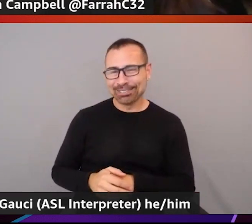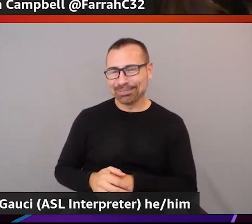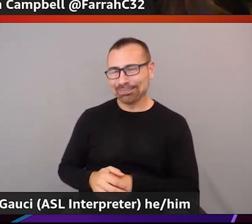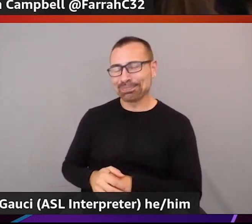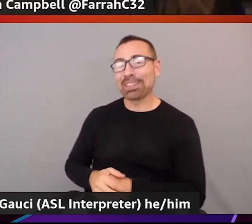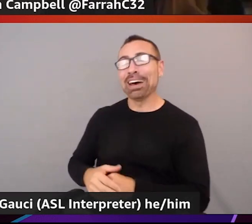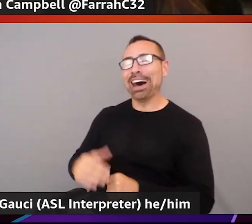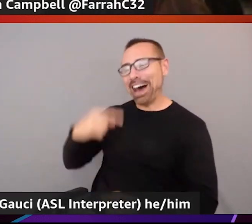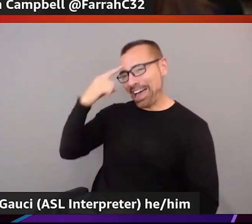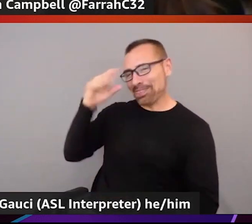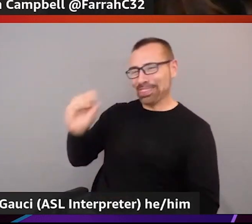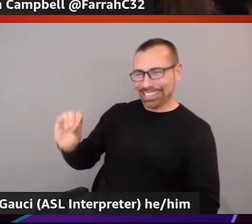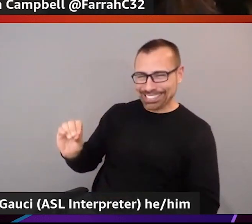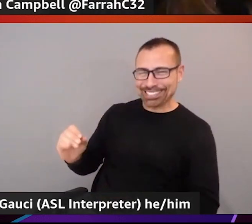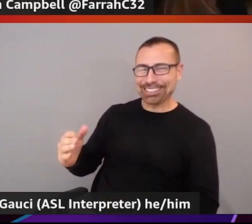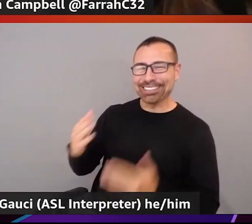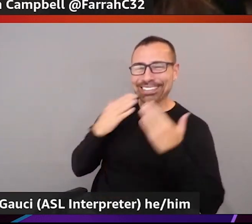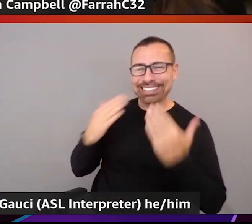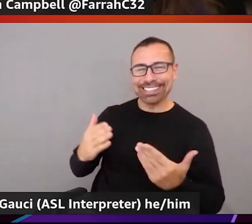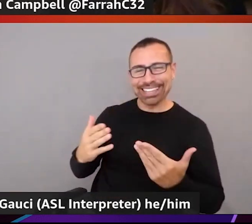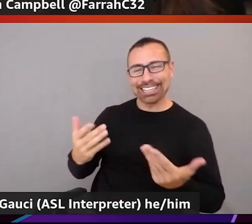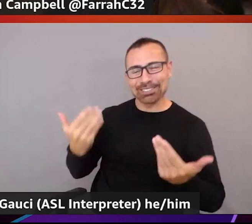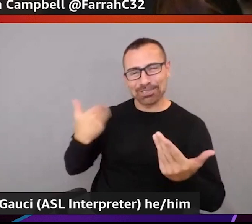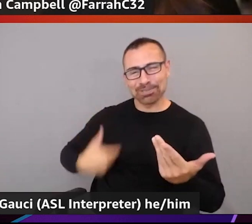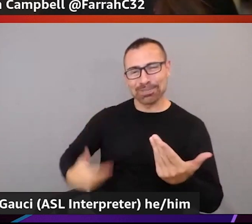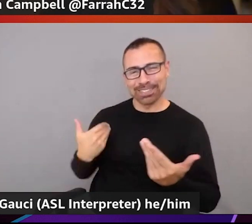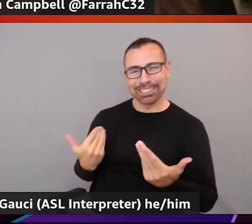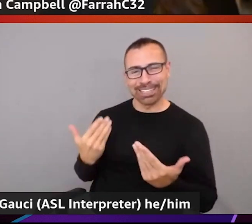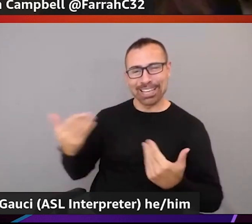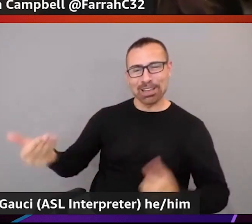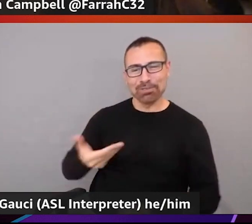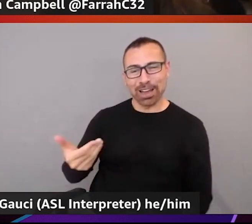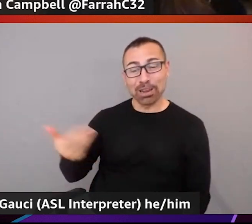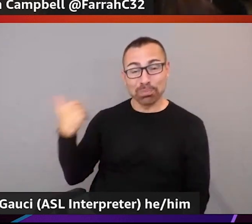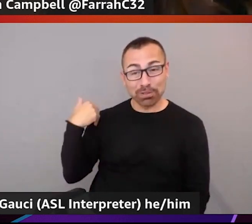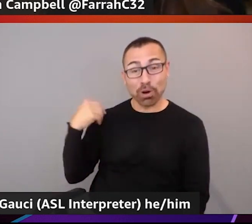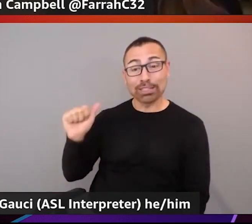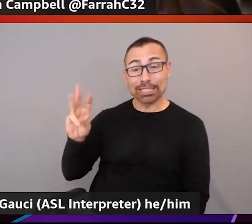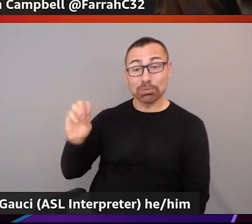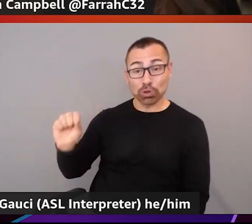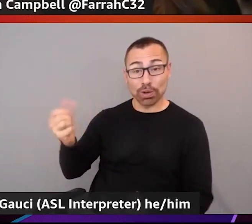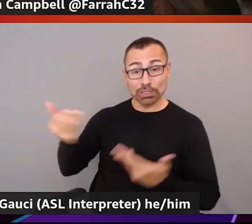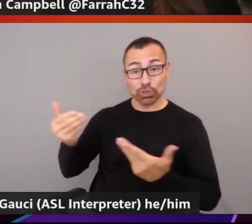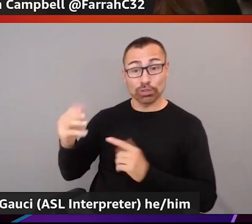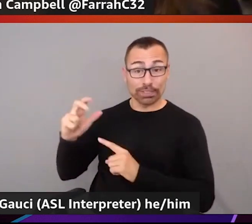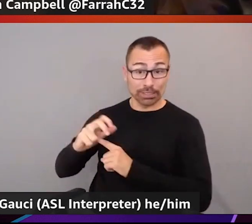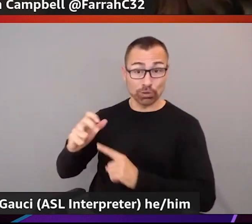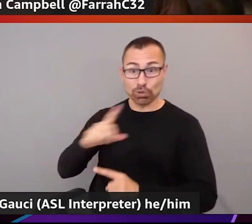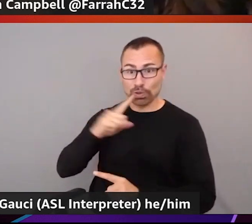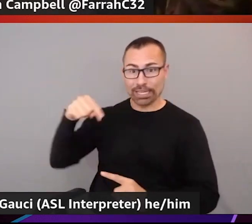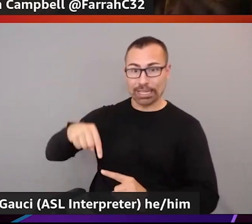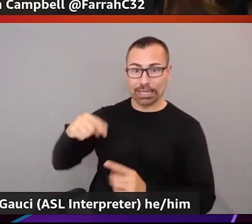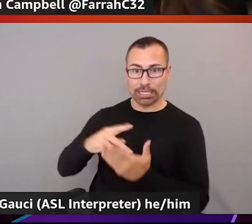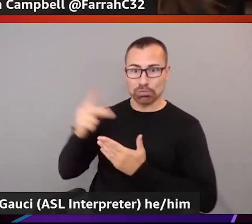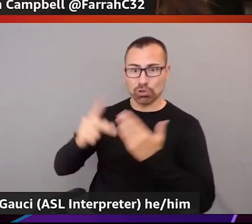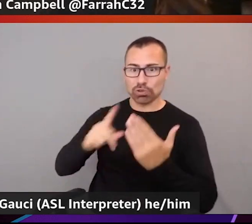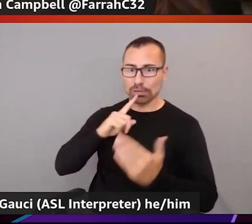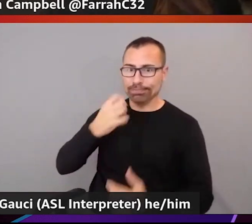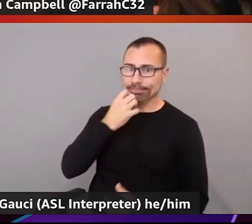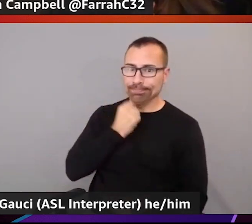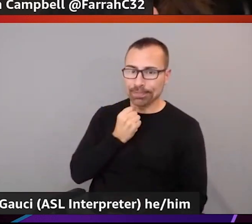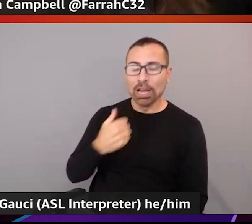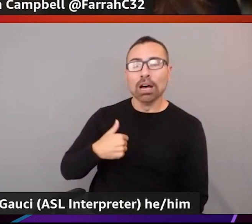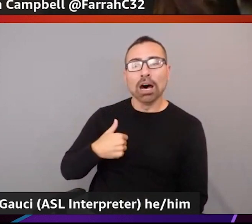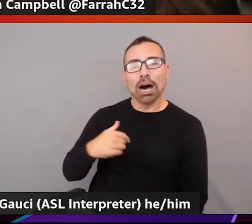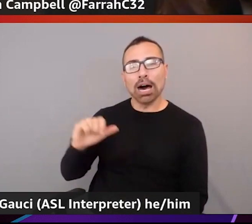having me. I mean, I used to be an AWS serverless hero, so the program is definitely close to my heart. But yes, my name is Farrah Campbell.